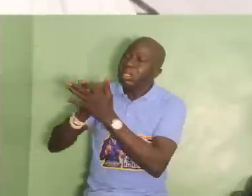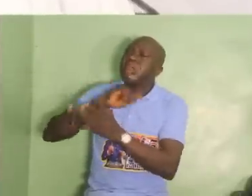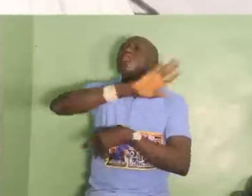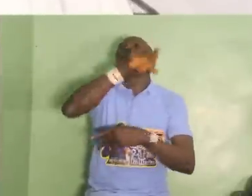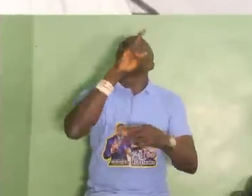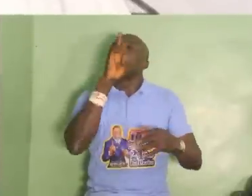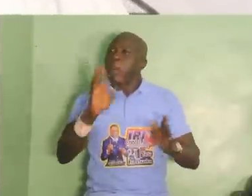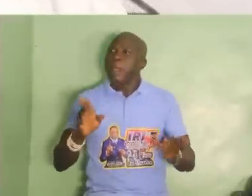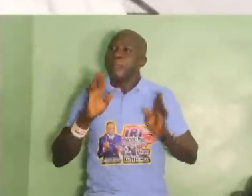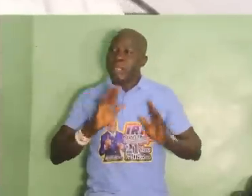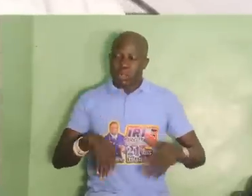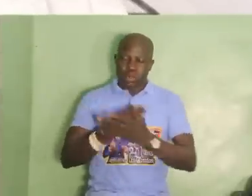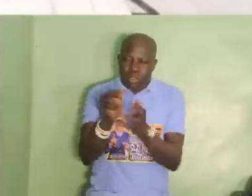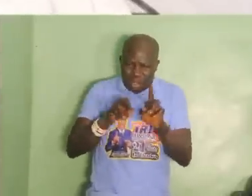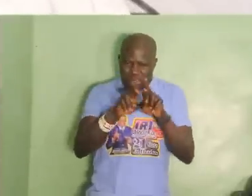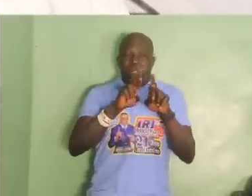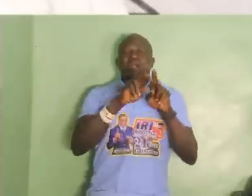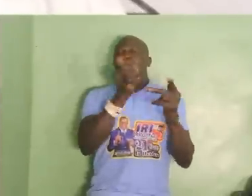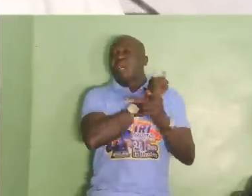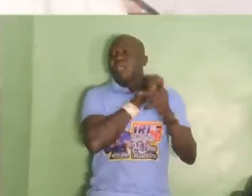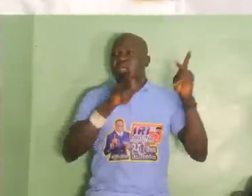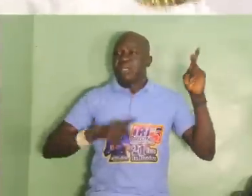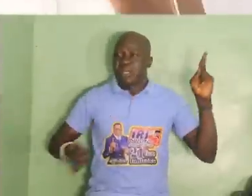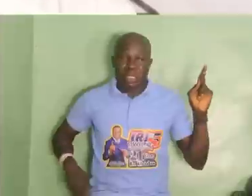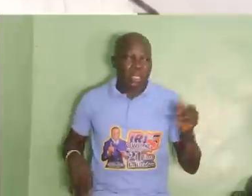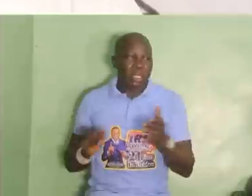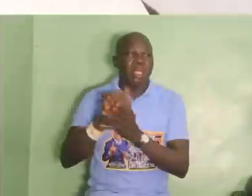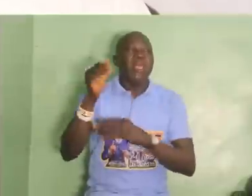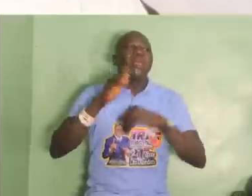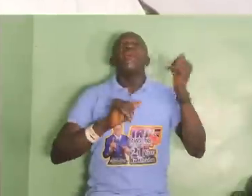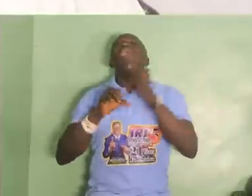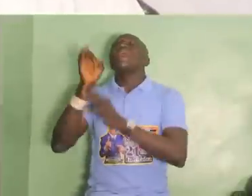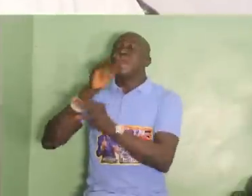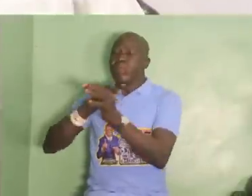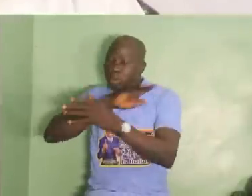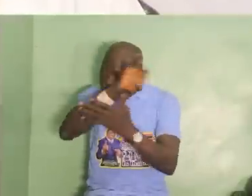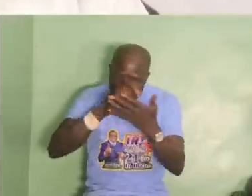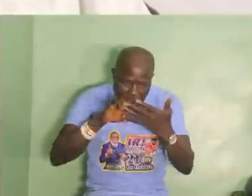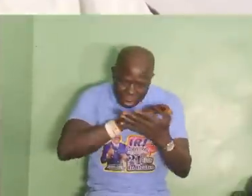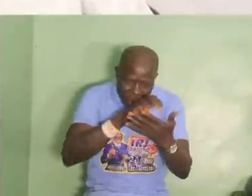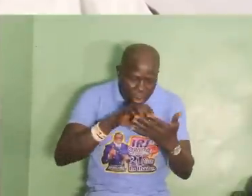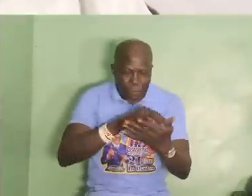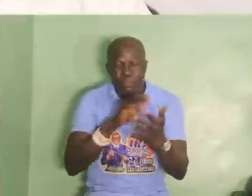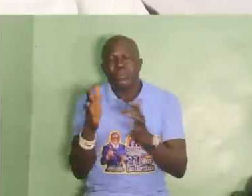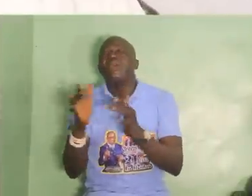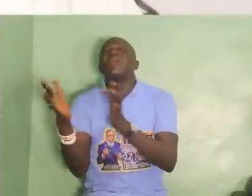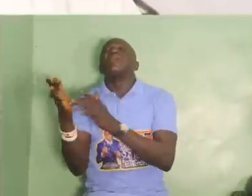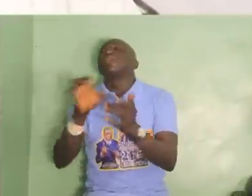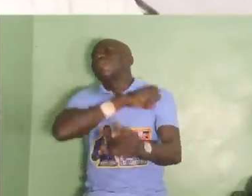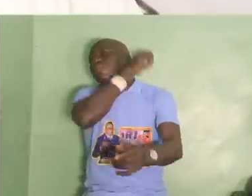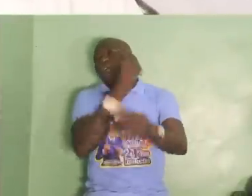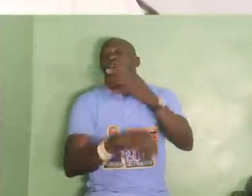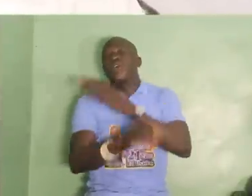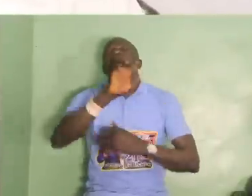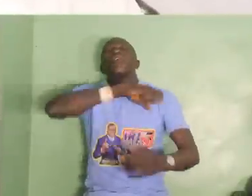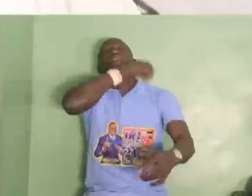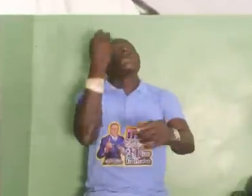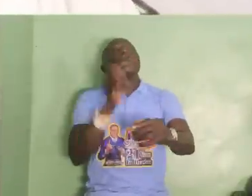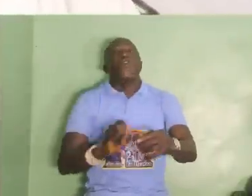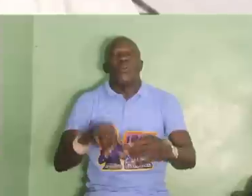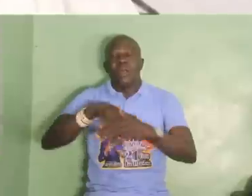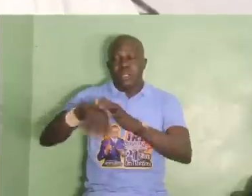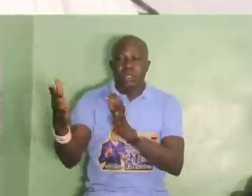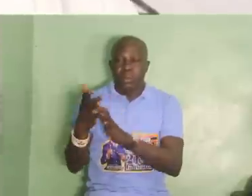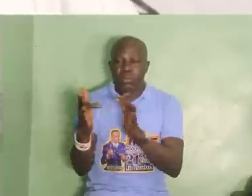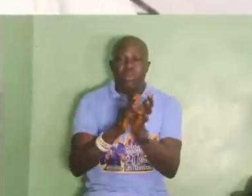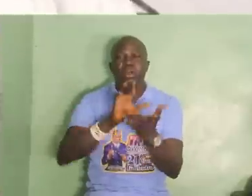went to the bag. Grandma e ni iwo. His grandmother said you. Bag gbe bag e owo. Give me the bag. O de gba bag yen lowo. And he collected the bag from. So the pa aye le.